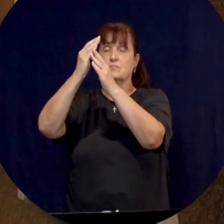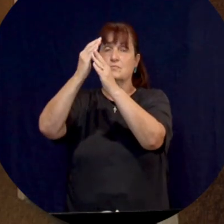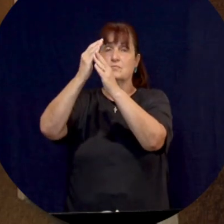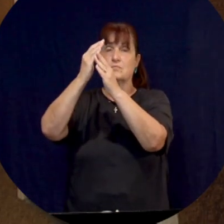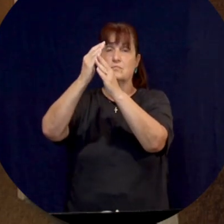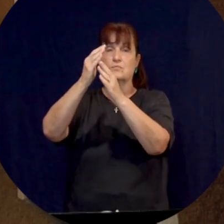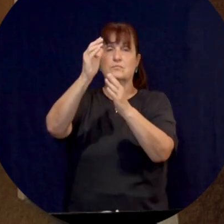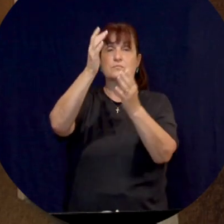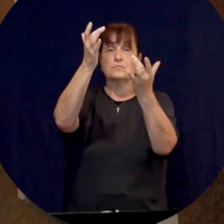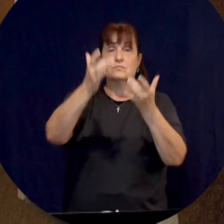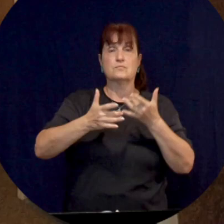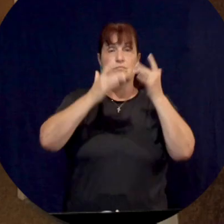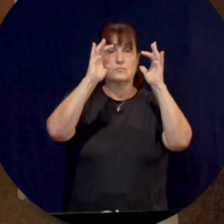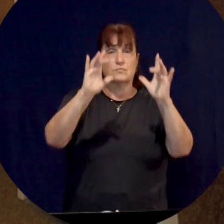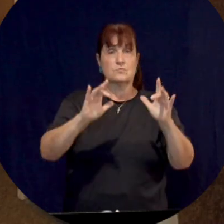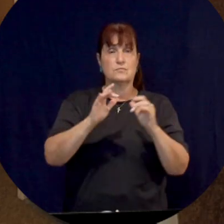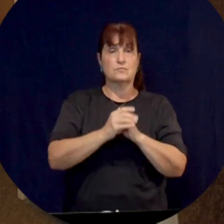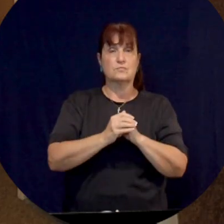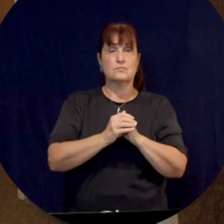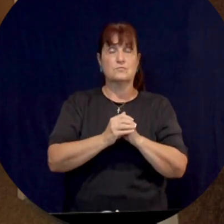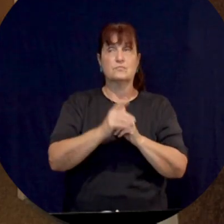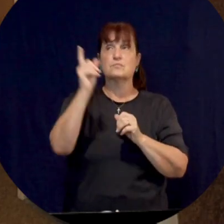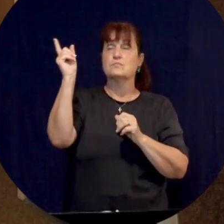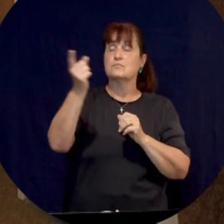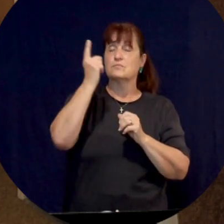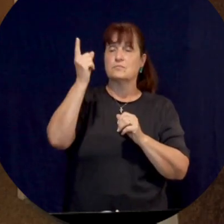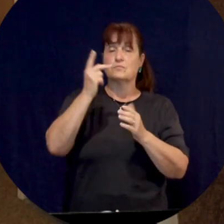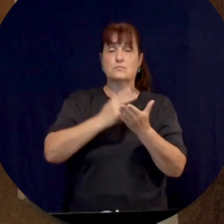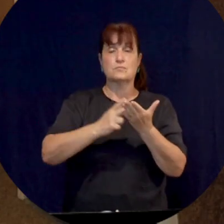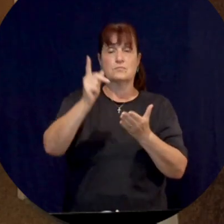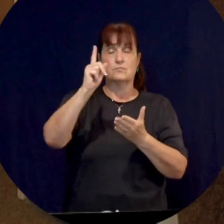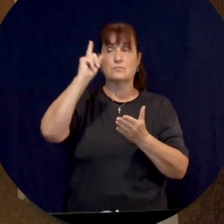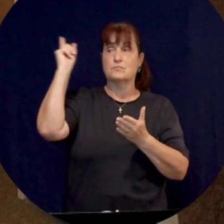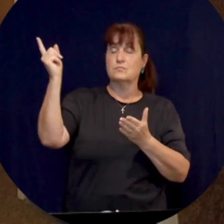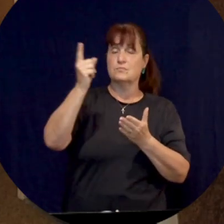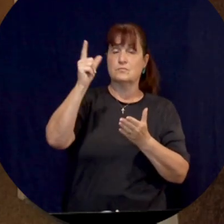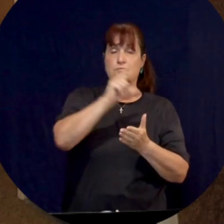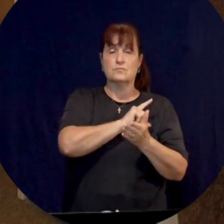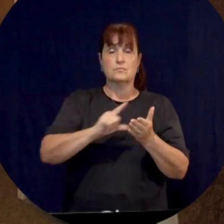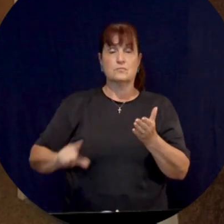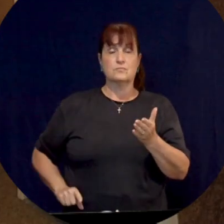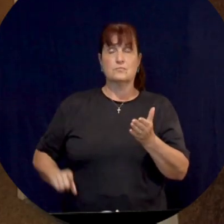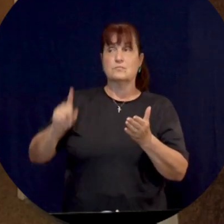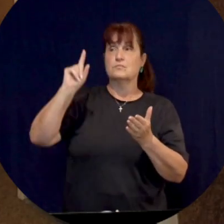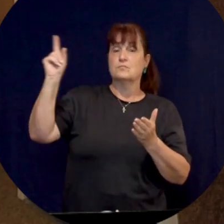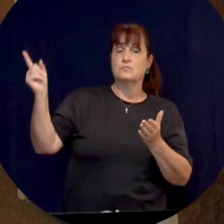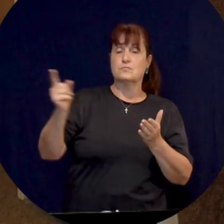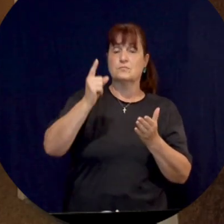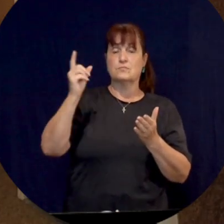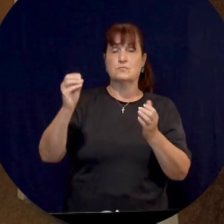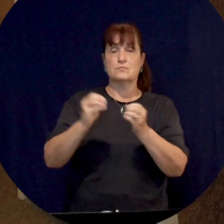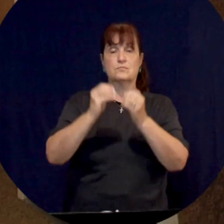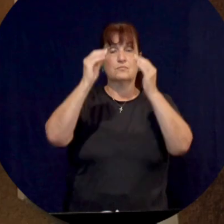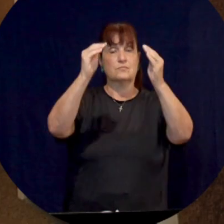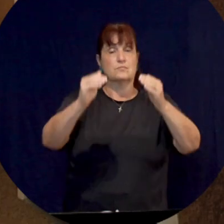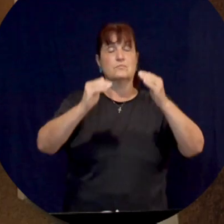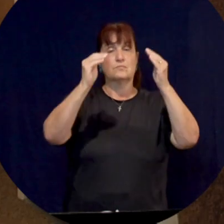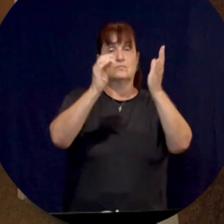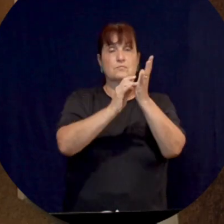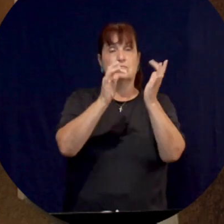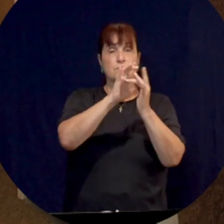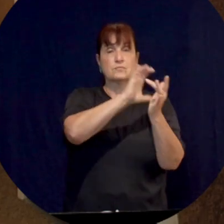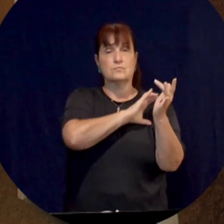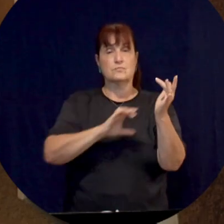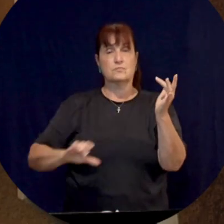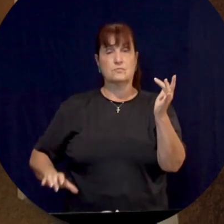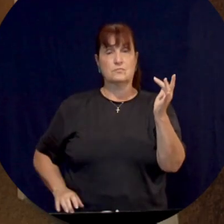Father, have mercy on us. For you alone are the Holy One, you alone are the Lord, you alone are the Most